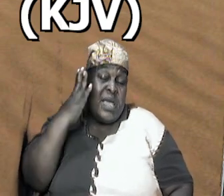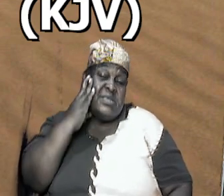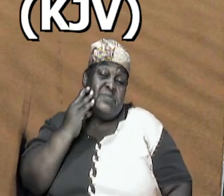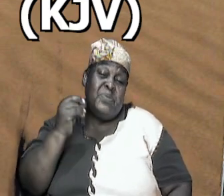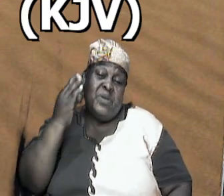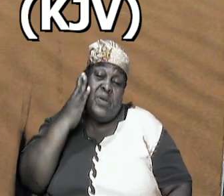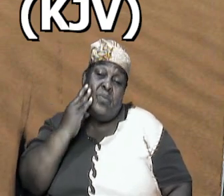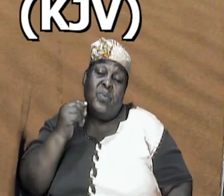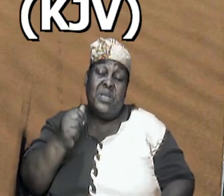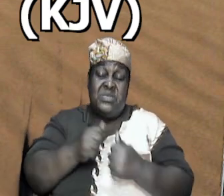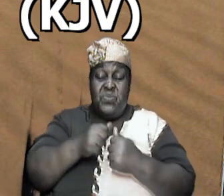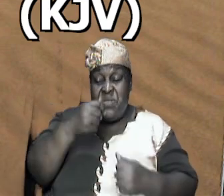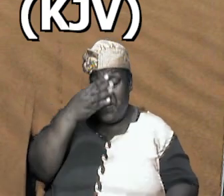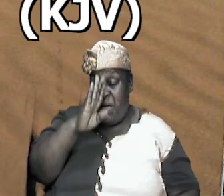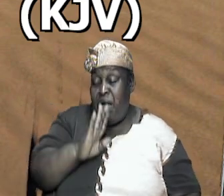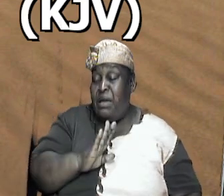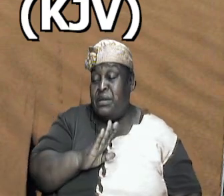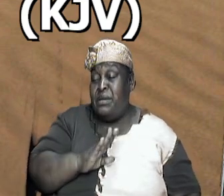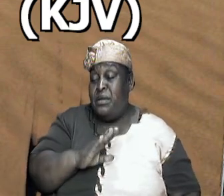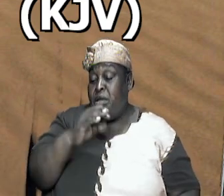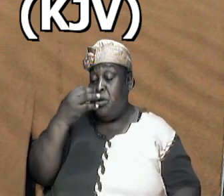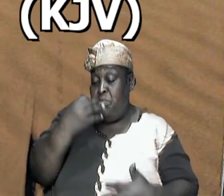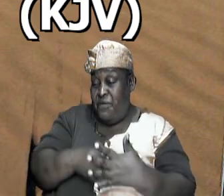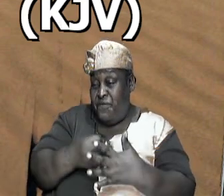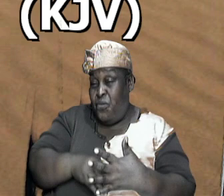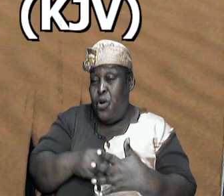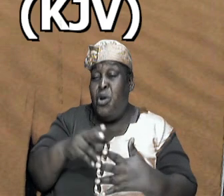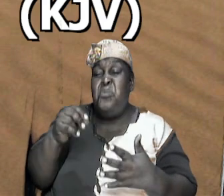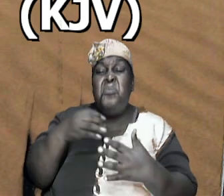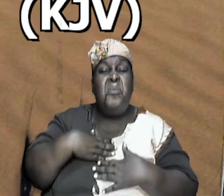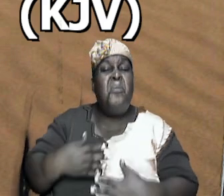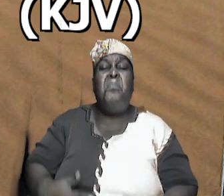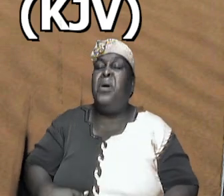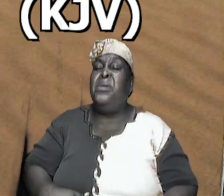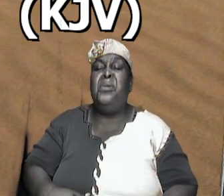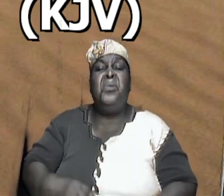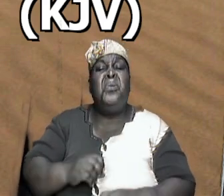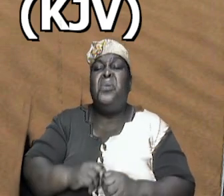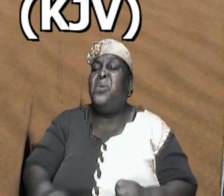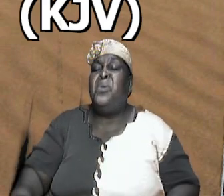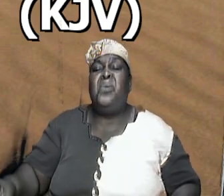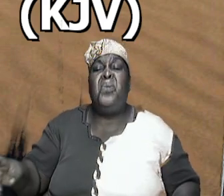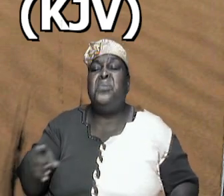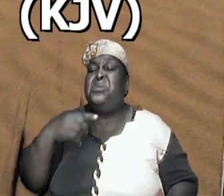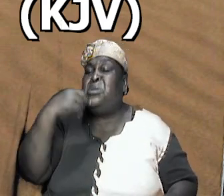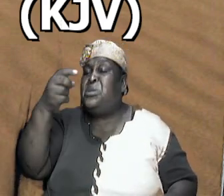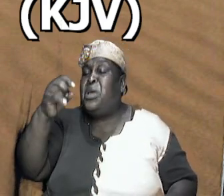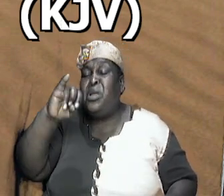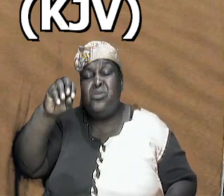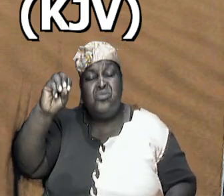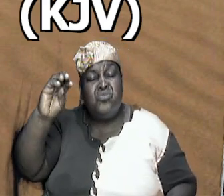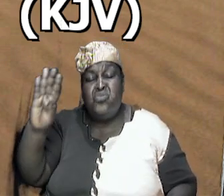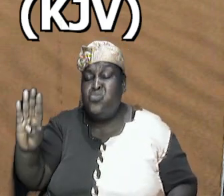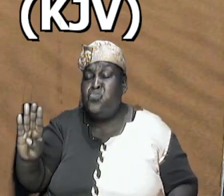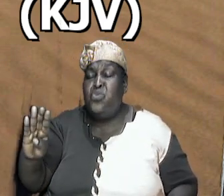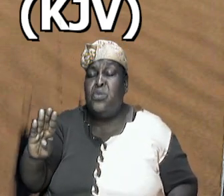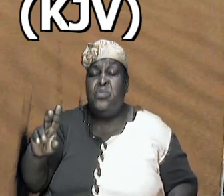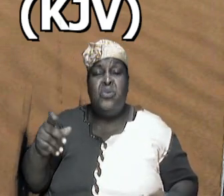experience with God. Now, remember, you know, before, nobody could convince him that he did anything